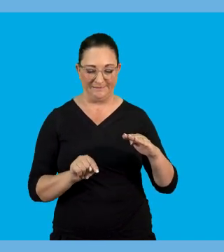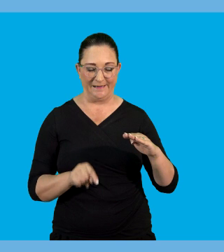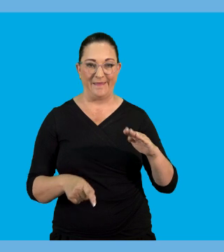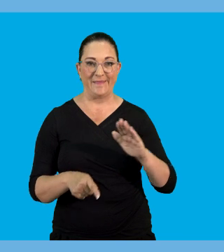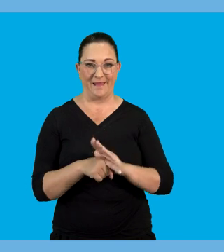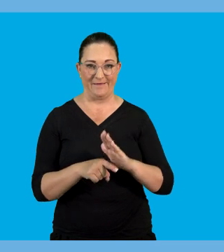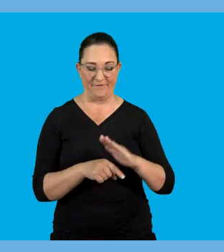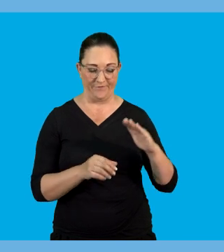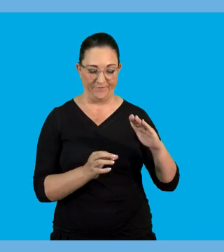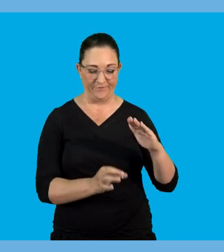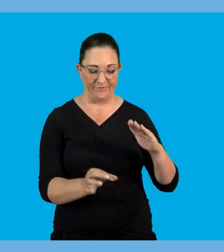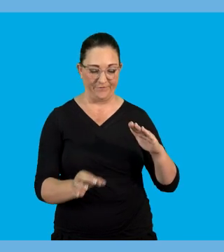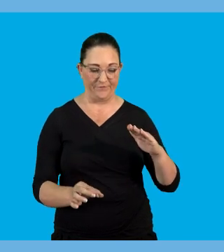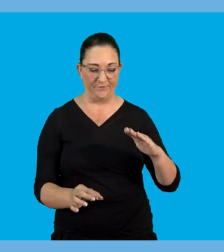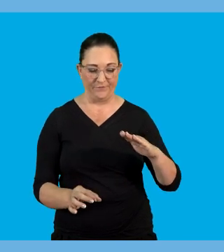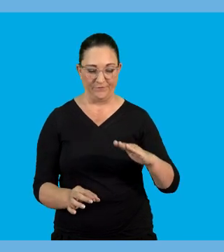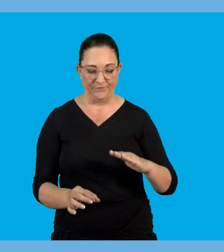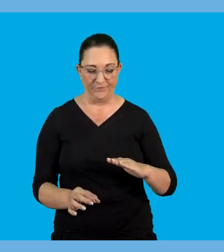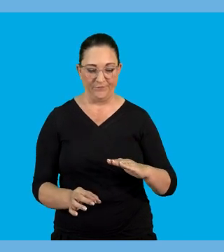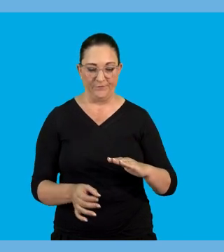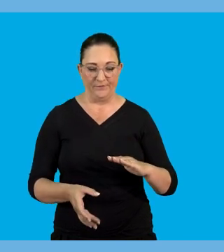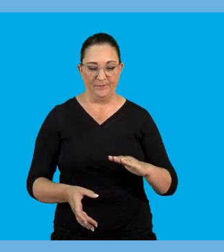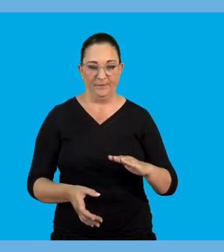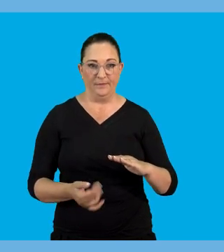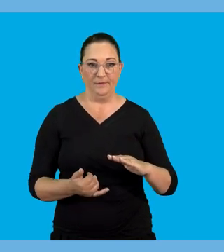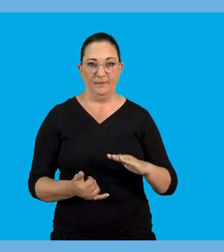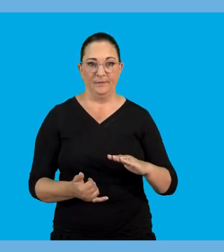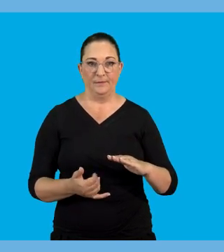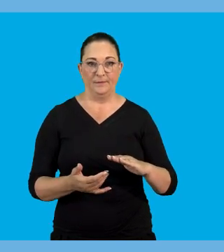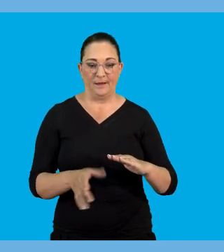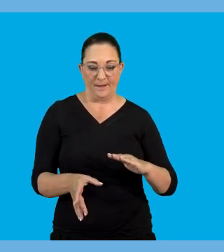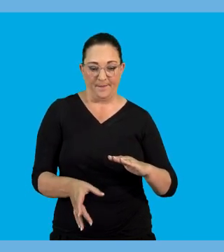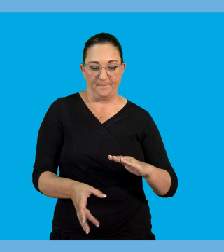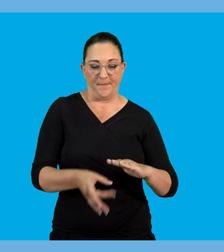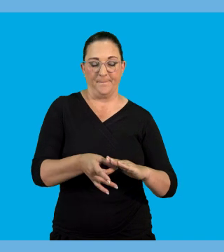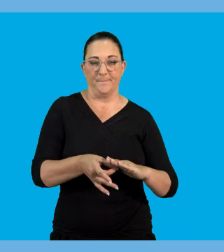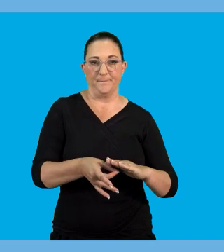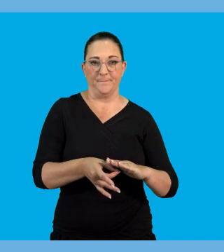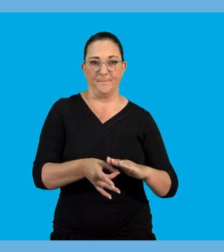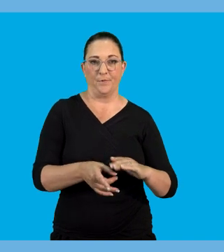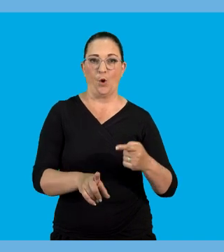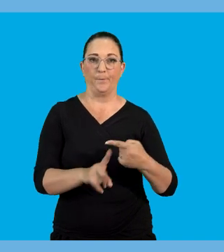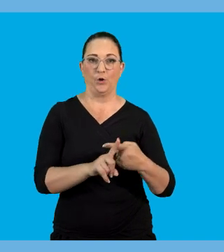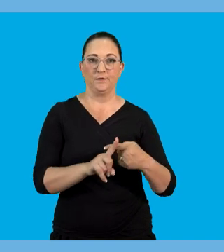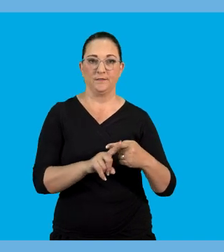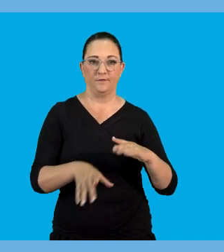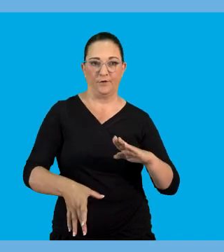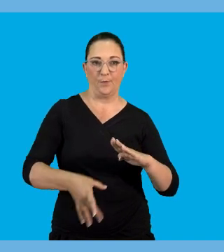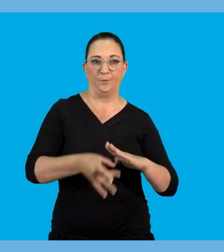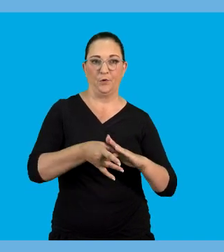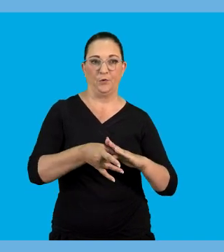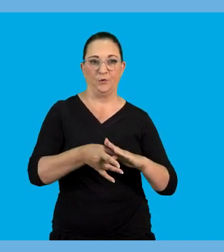which is negatively charged, it is going to repel the electrons on the pieces of paper, which then will attract the